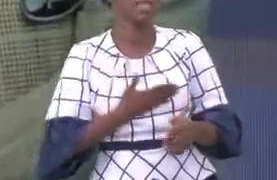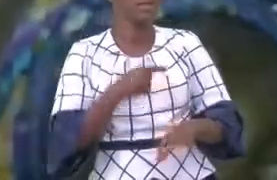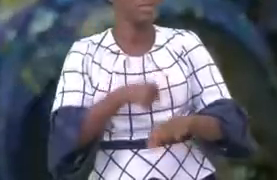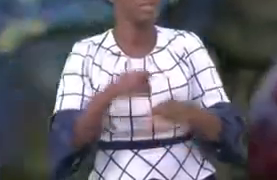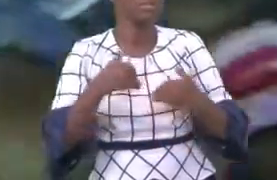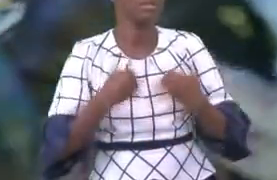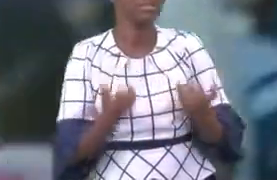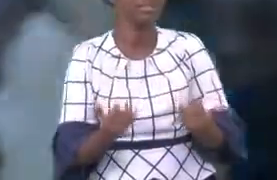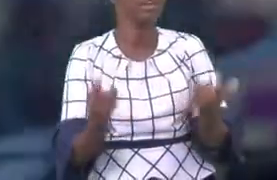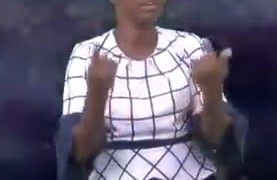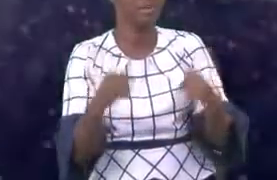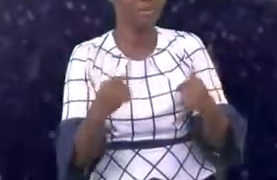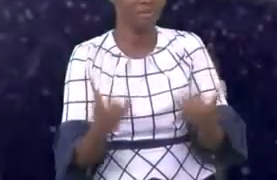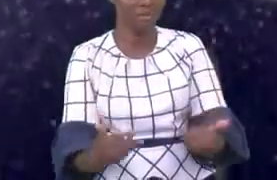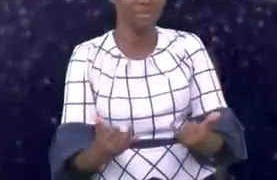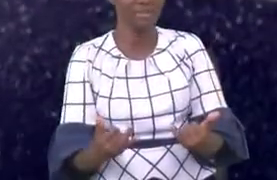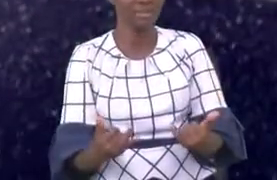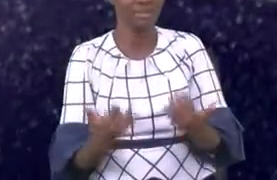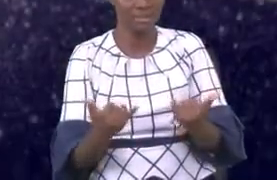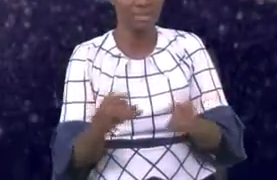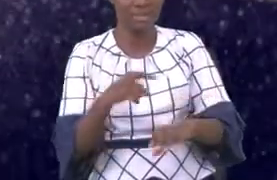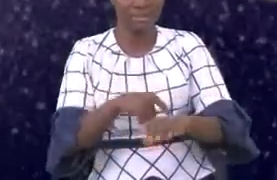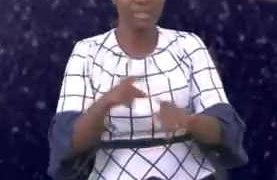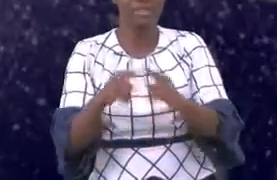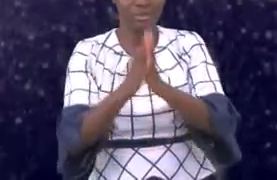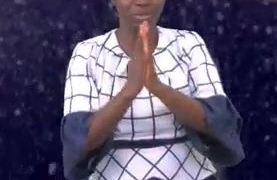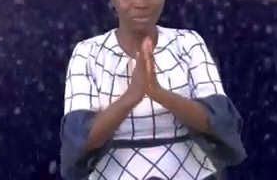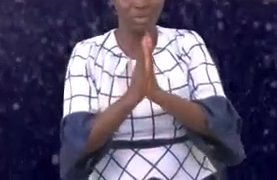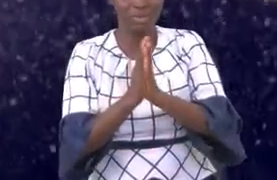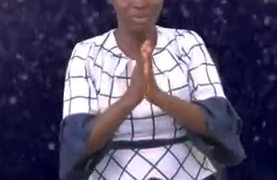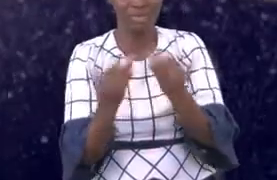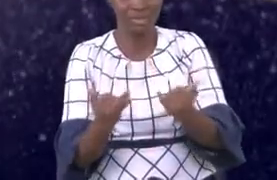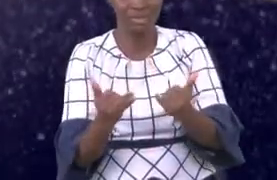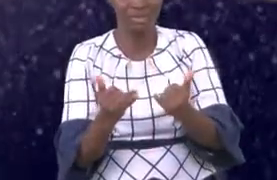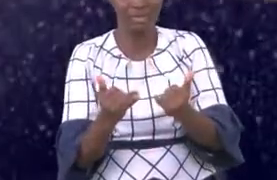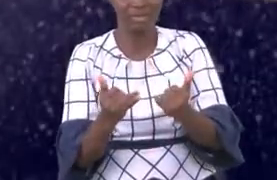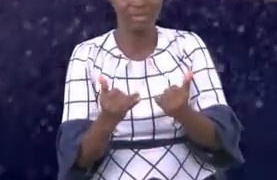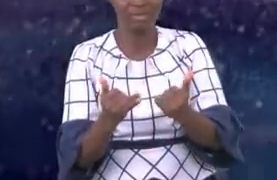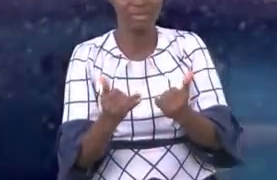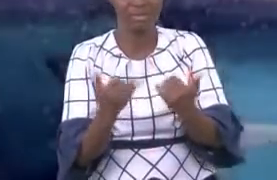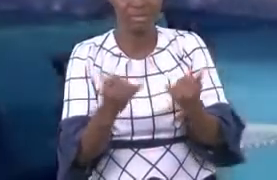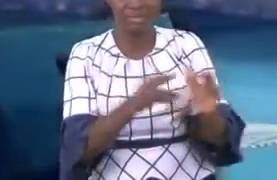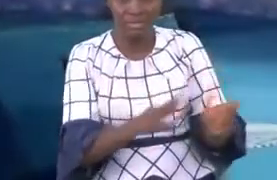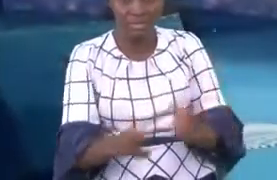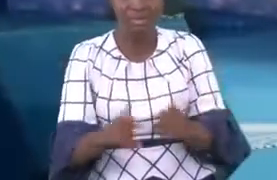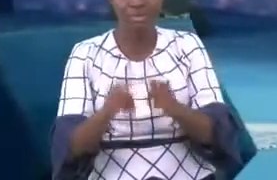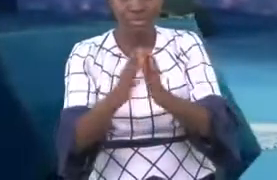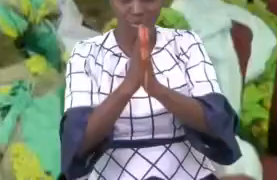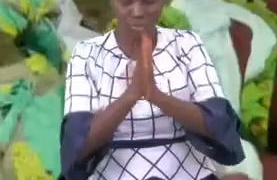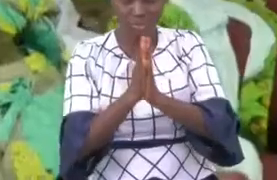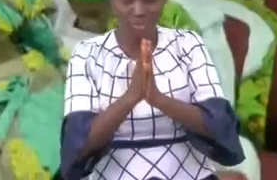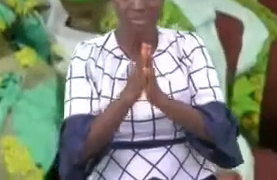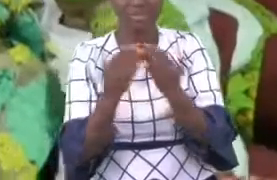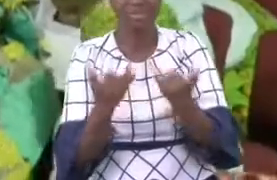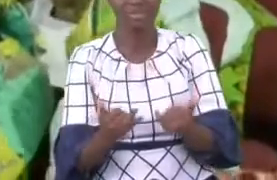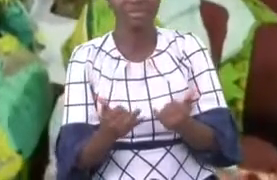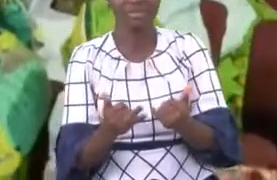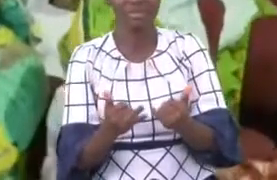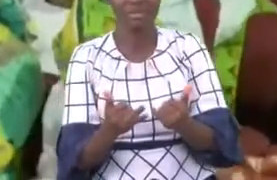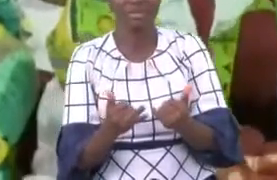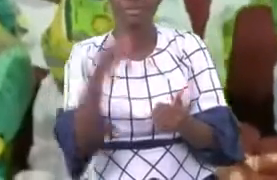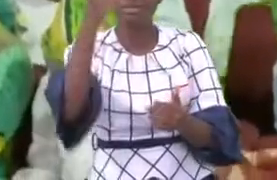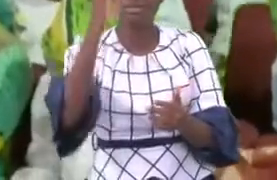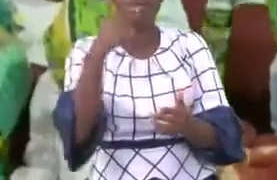Heads bowed and eyes closed. He's telling us we can call on him and we can ask